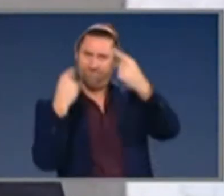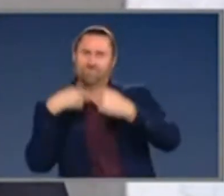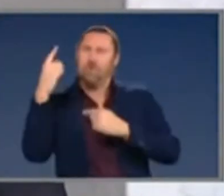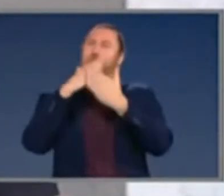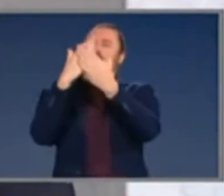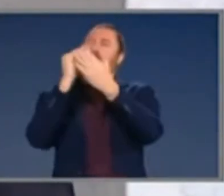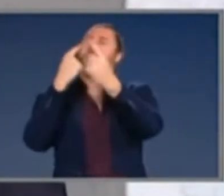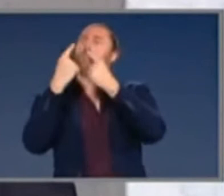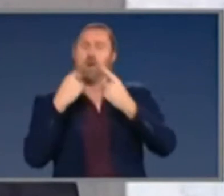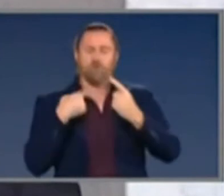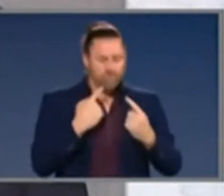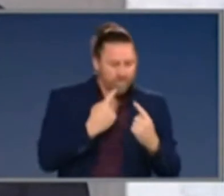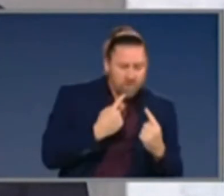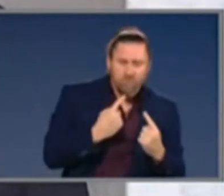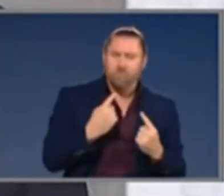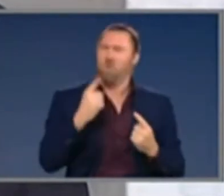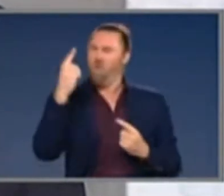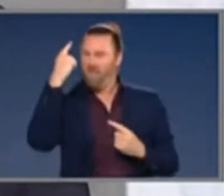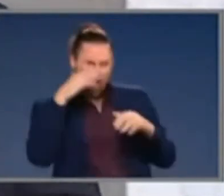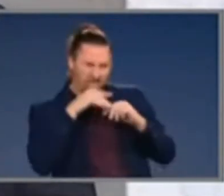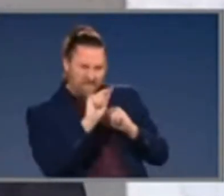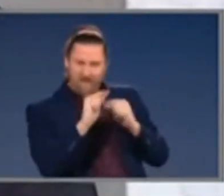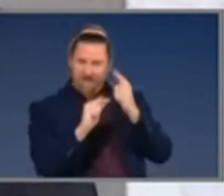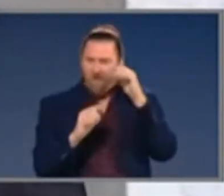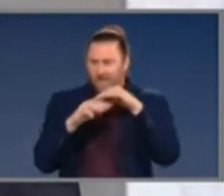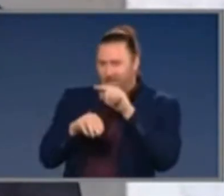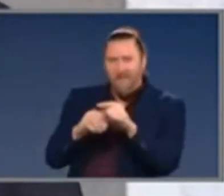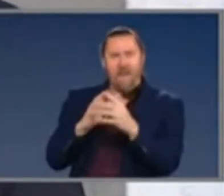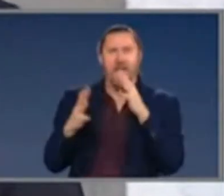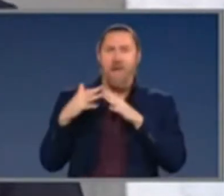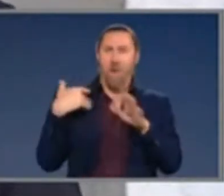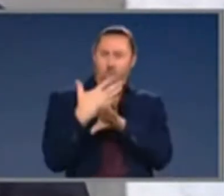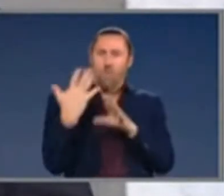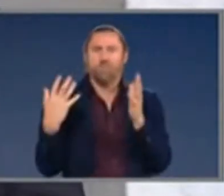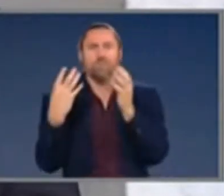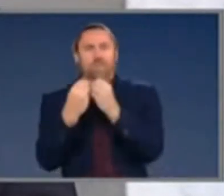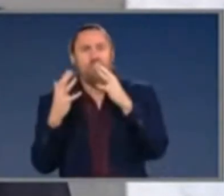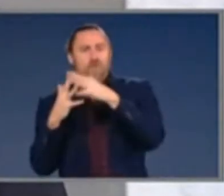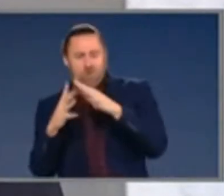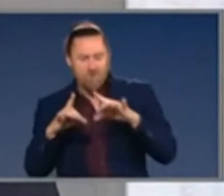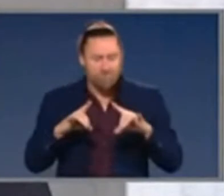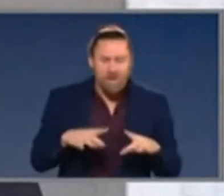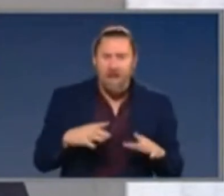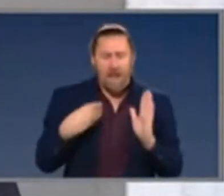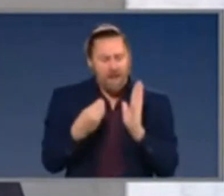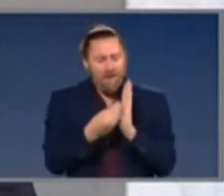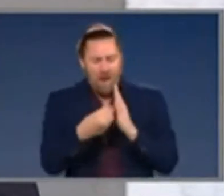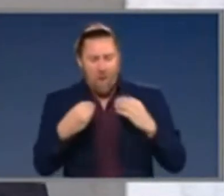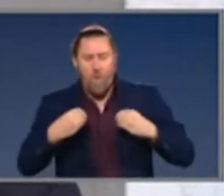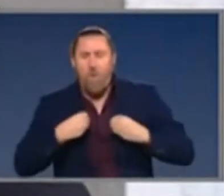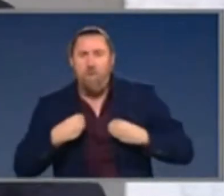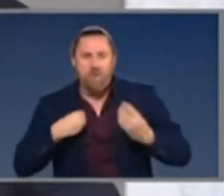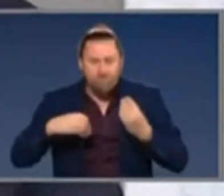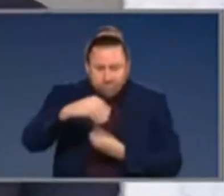together and share common views about how we work with each other, how we develop our economies, and